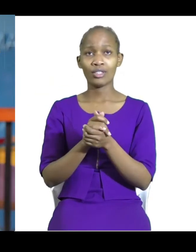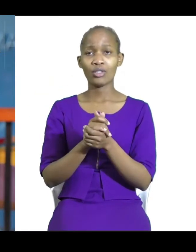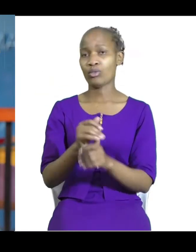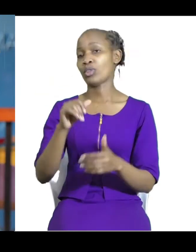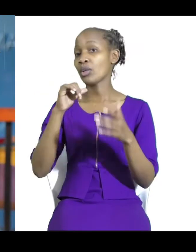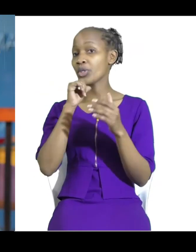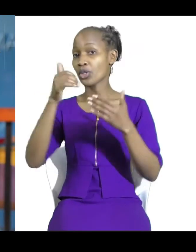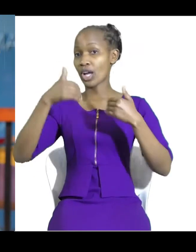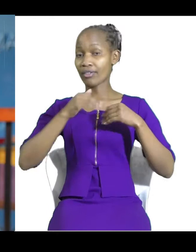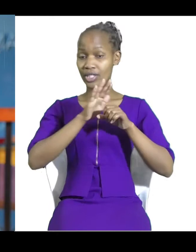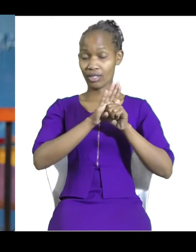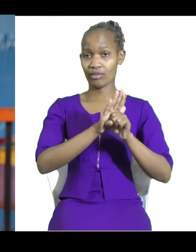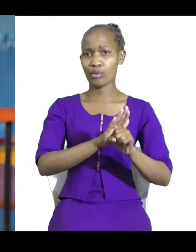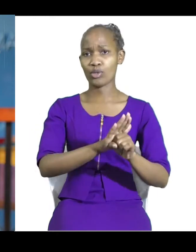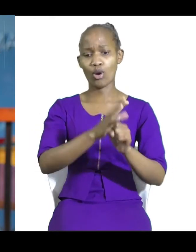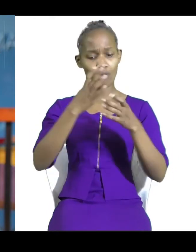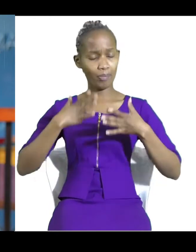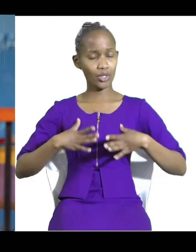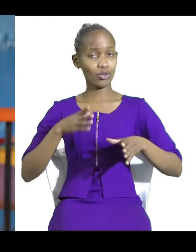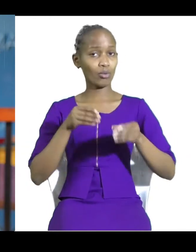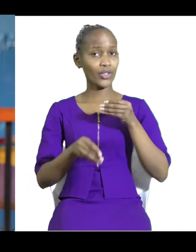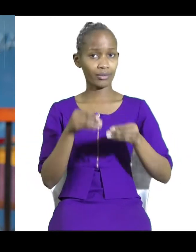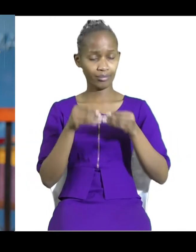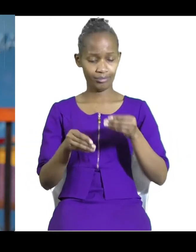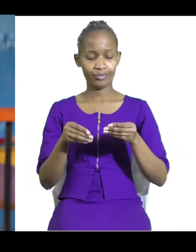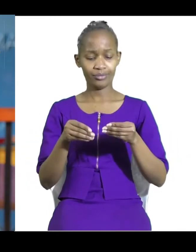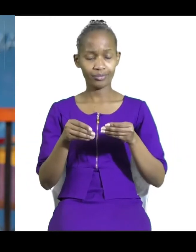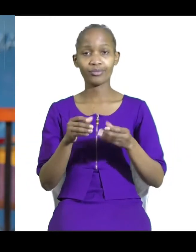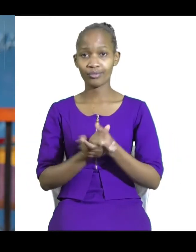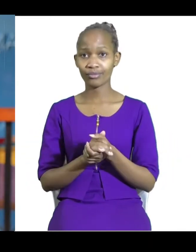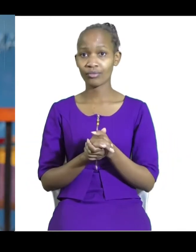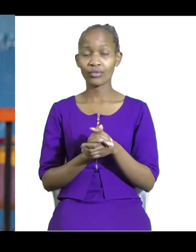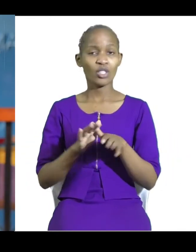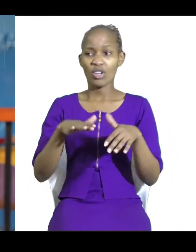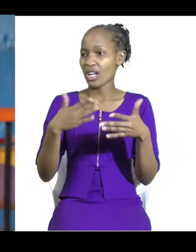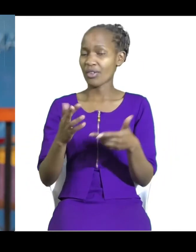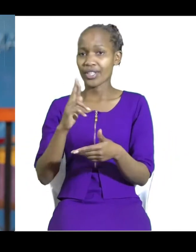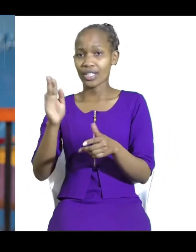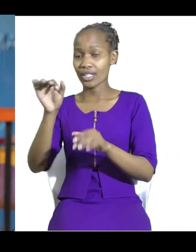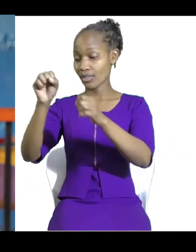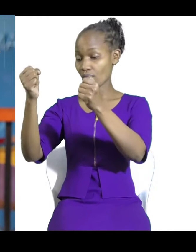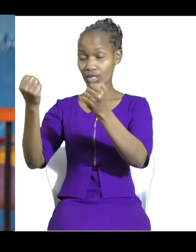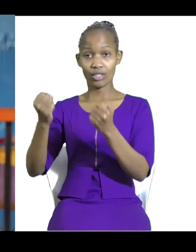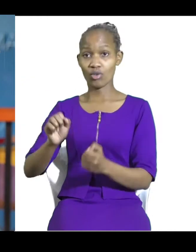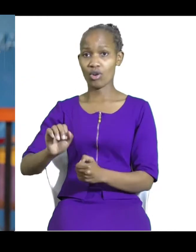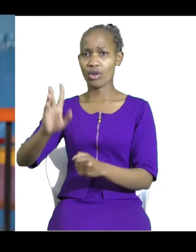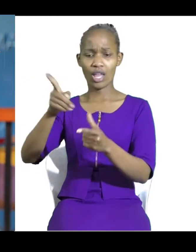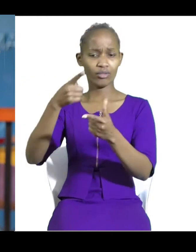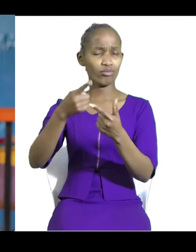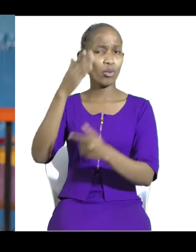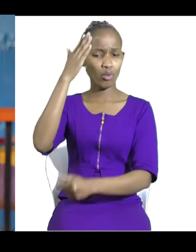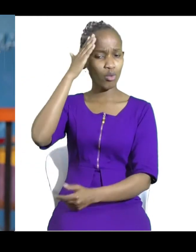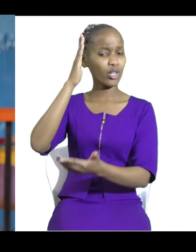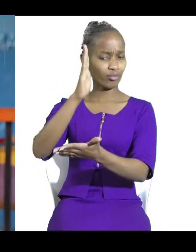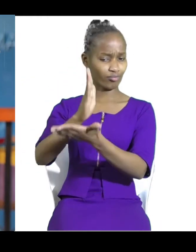of non-discrimination of persons with disabilities, irrespective of how they are in their society. So